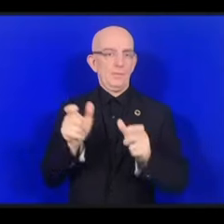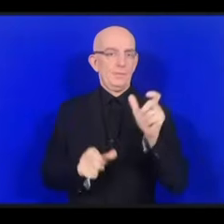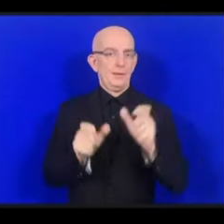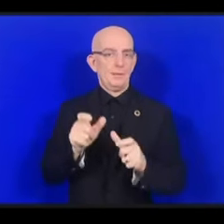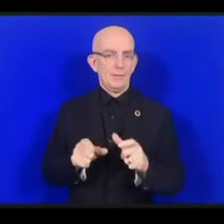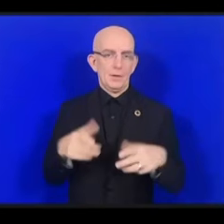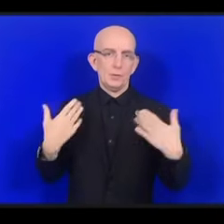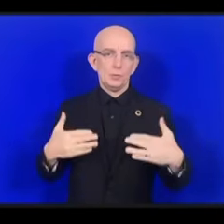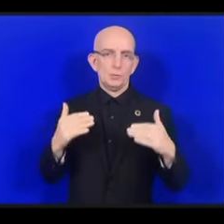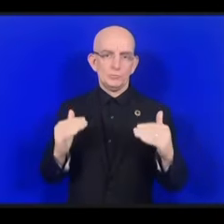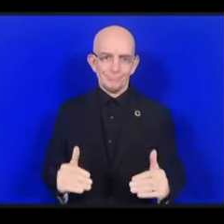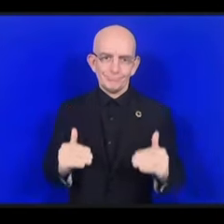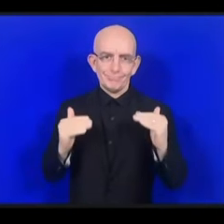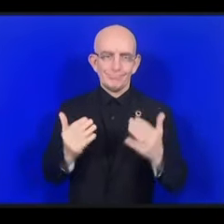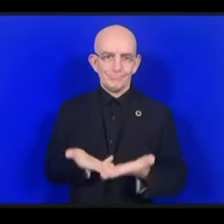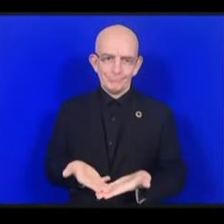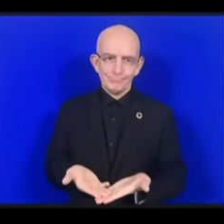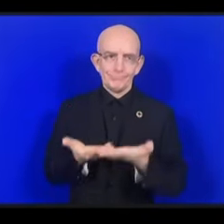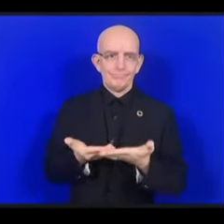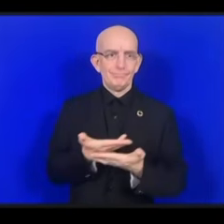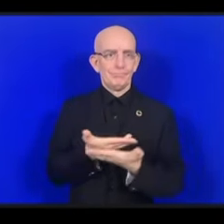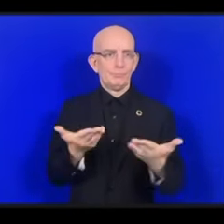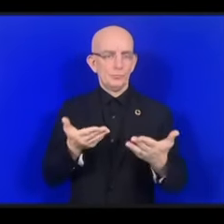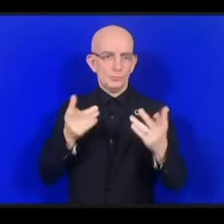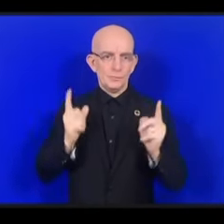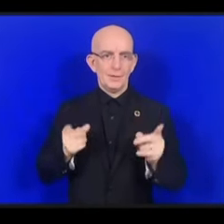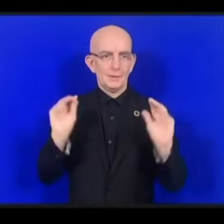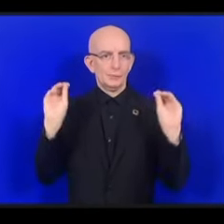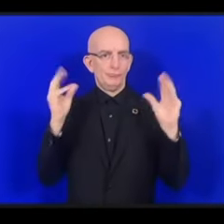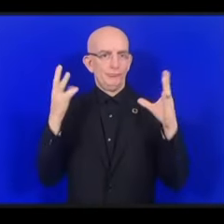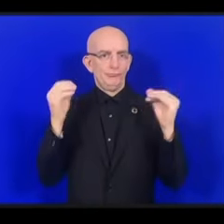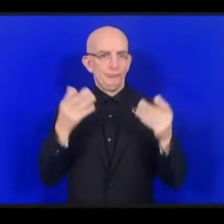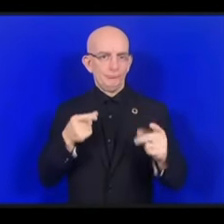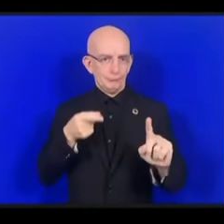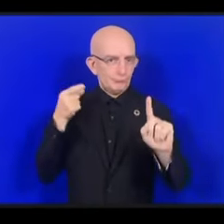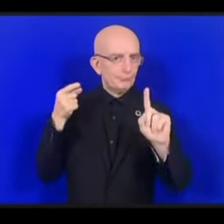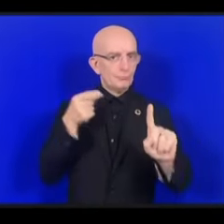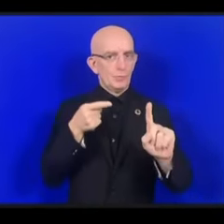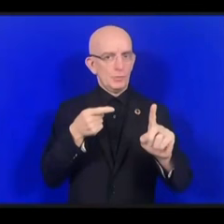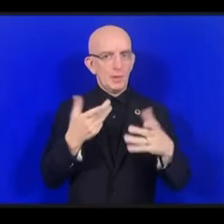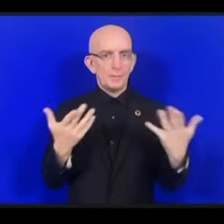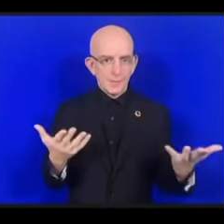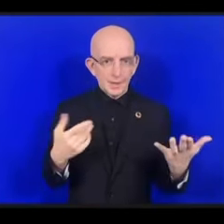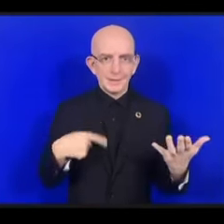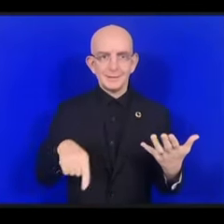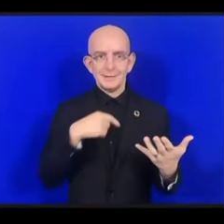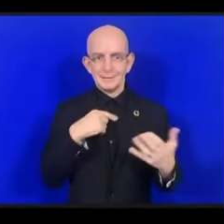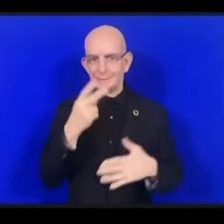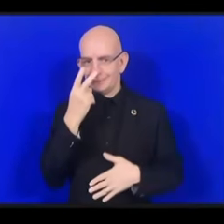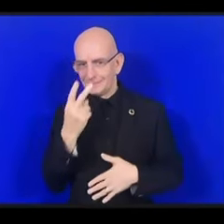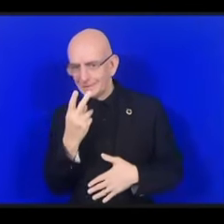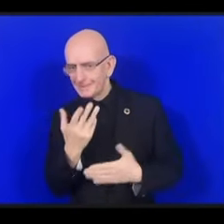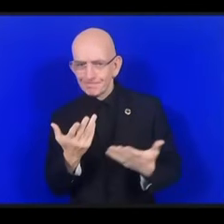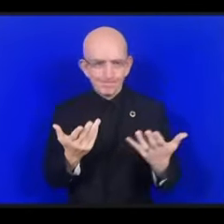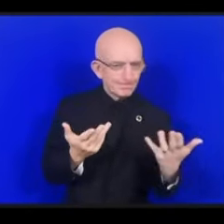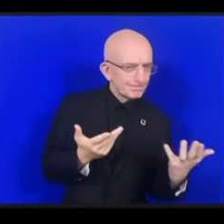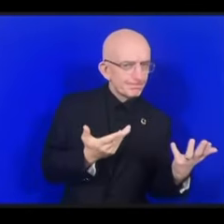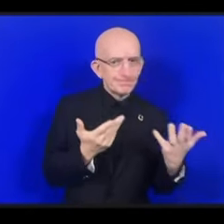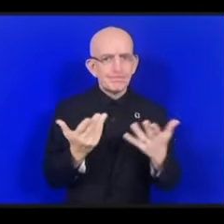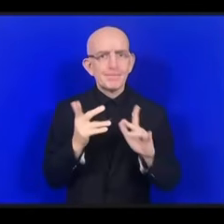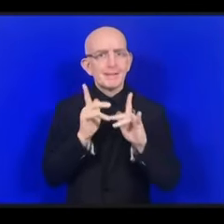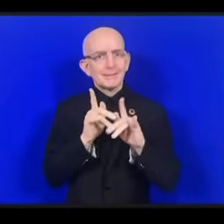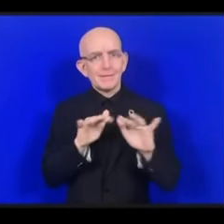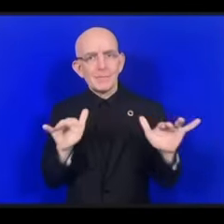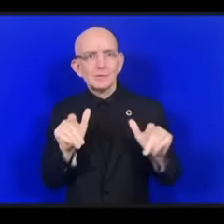perspectives. It's urgent, and we can do better, whether in Internet governance or in the